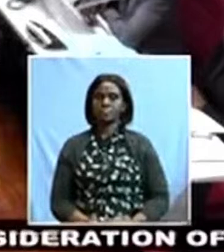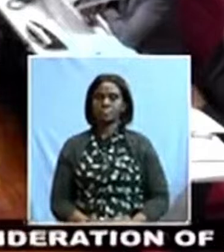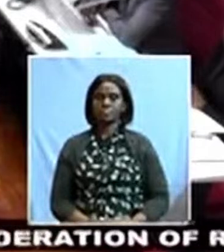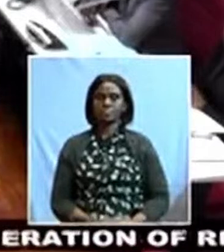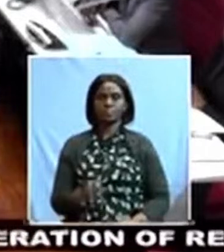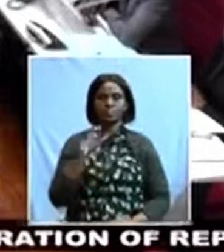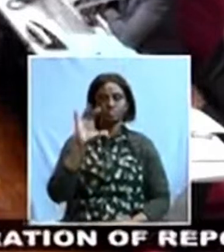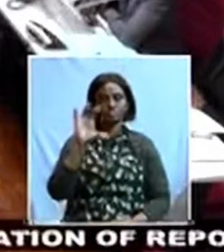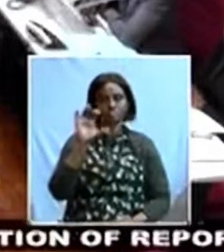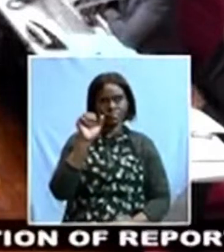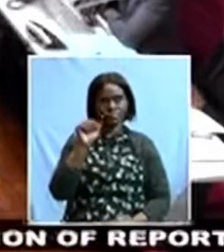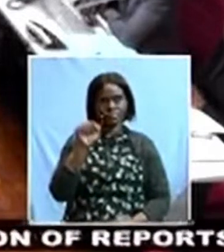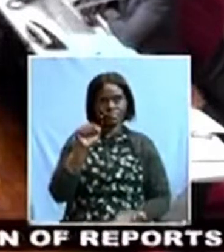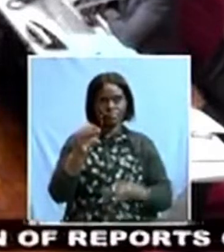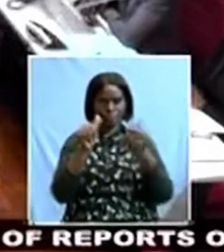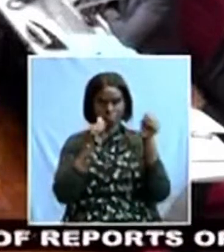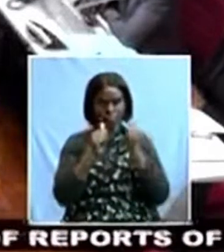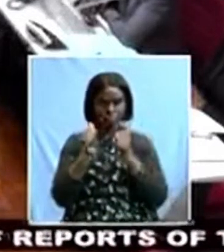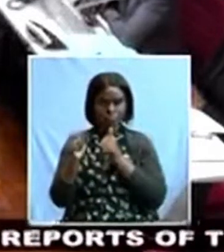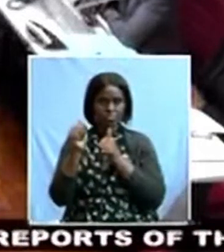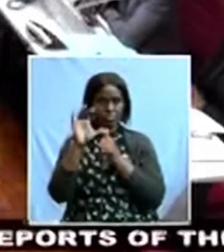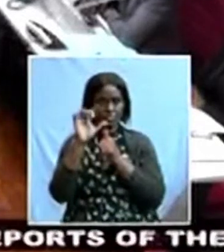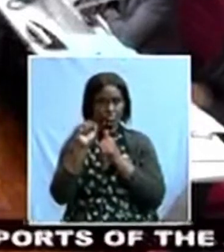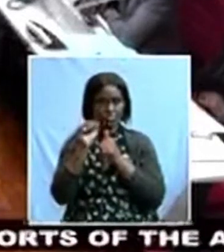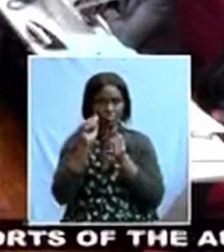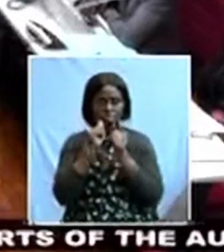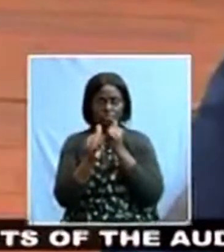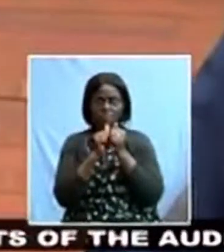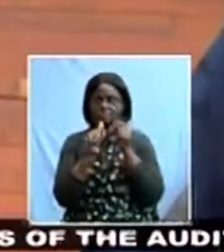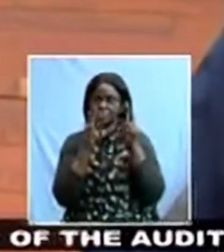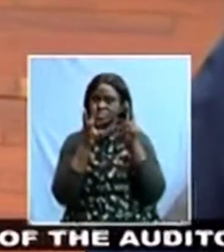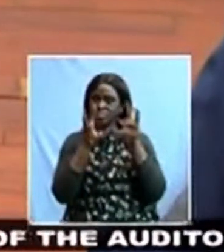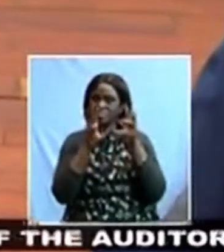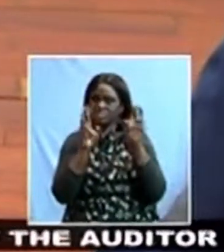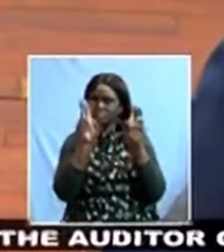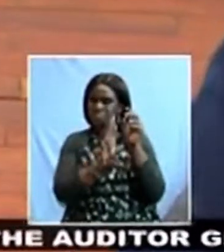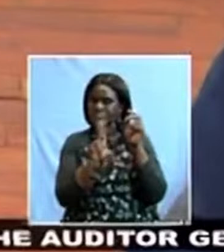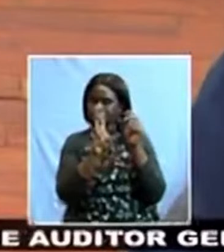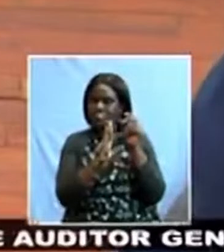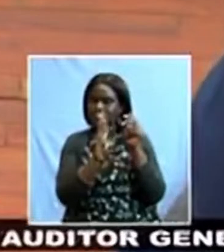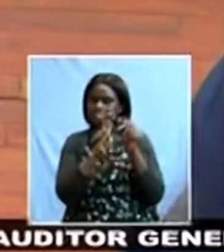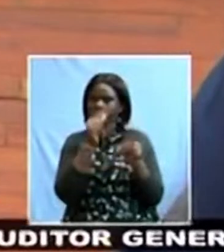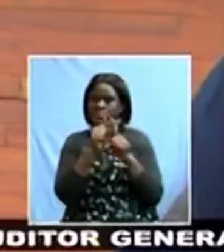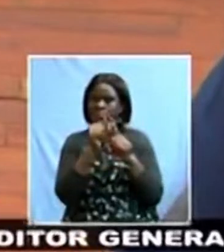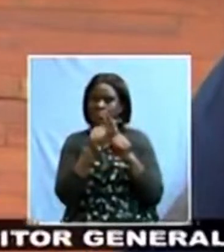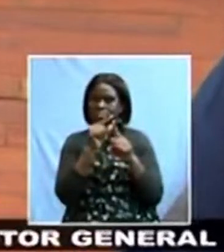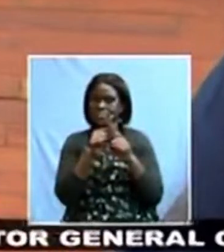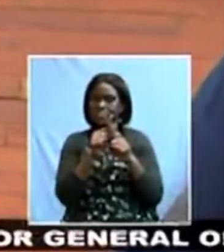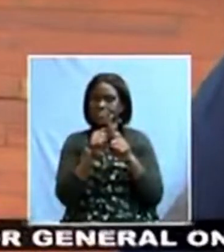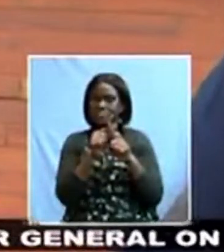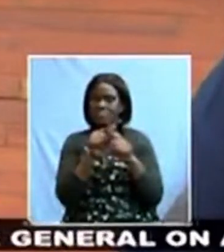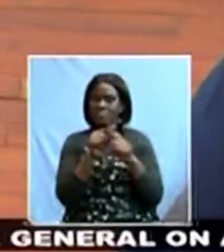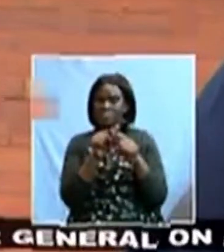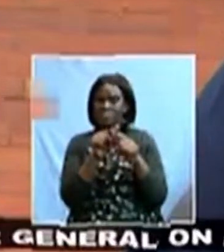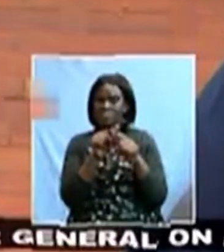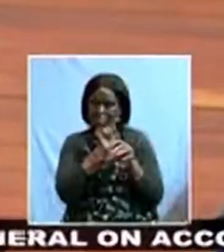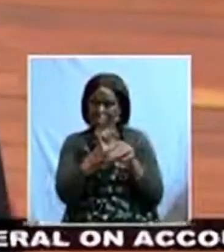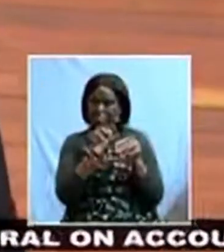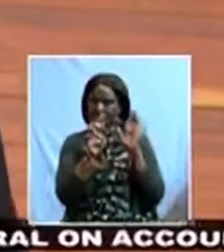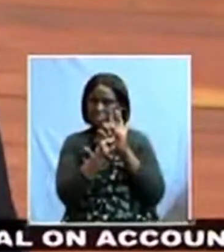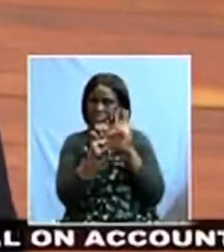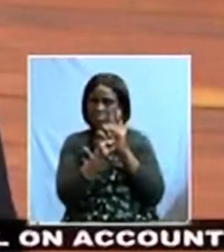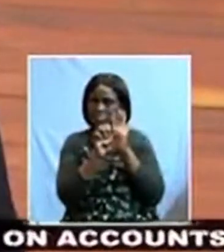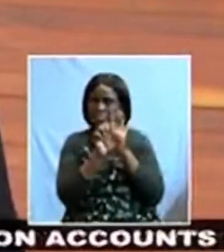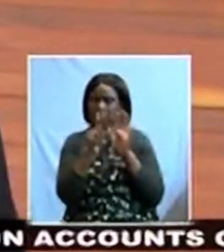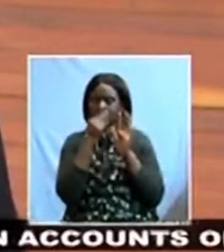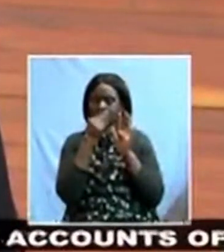Council acting CS, in which context are you using the word precedent in this question? You are